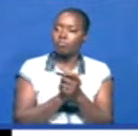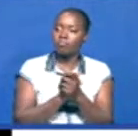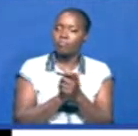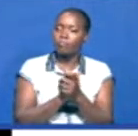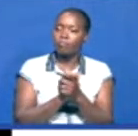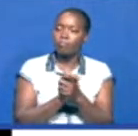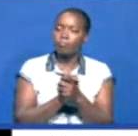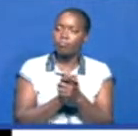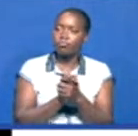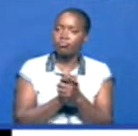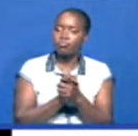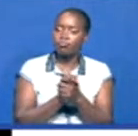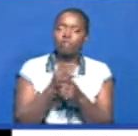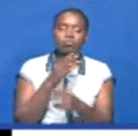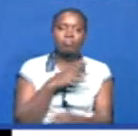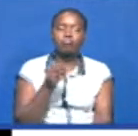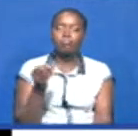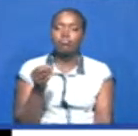And